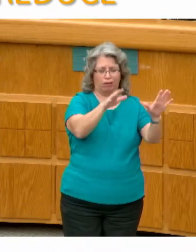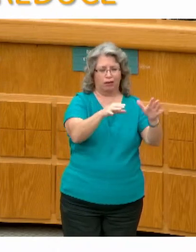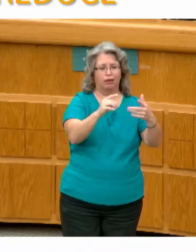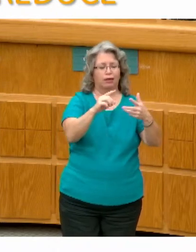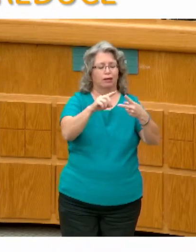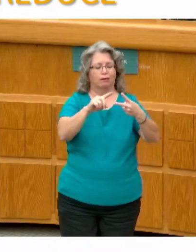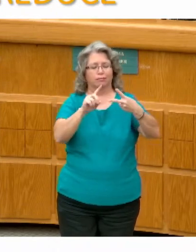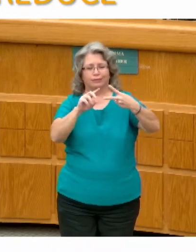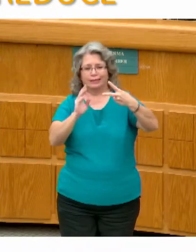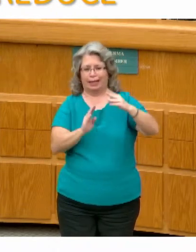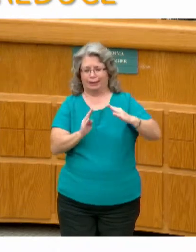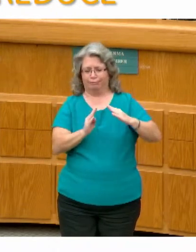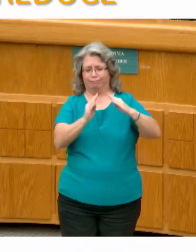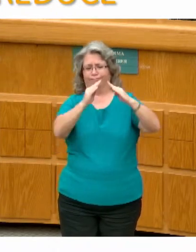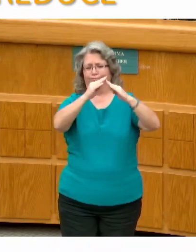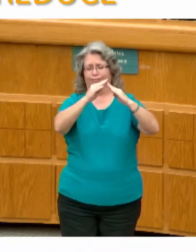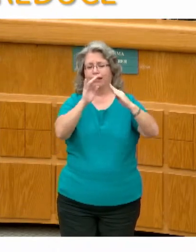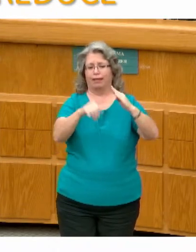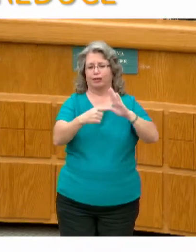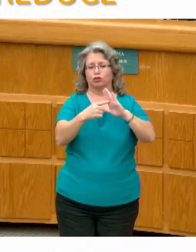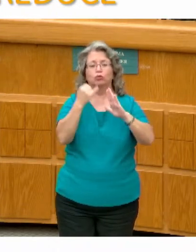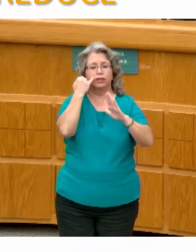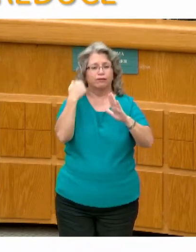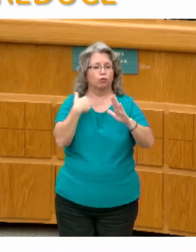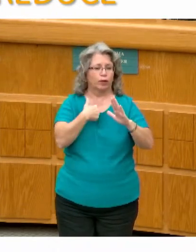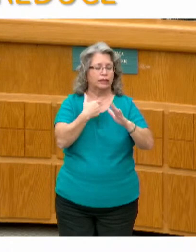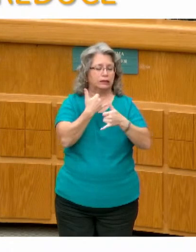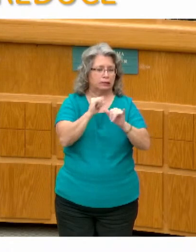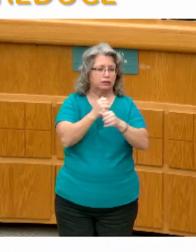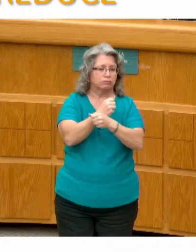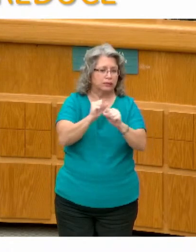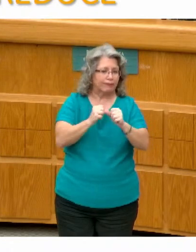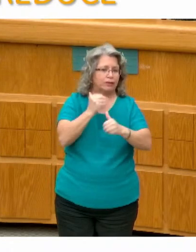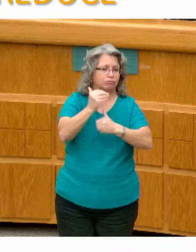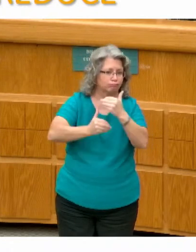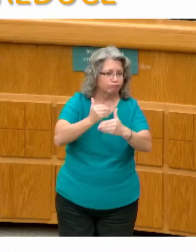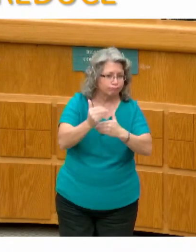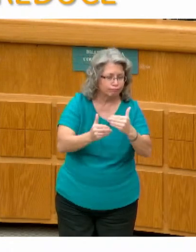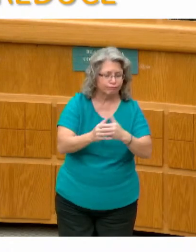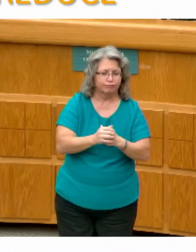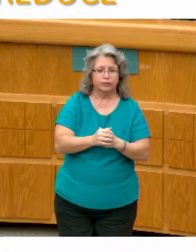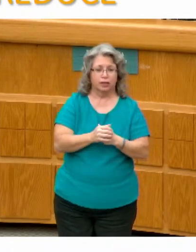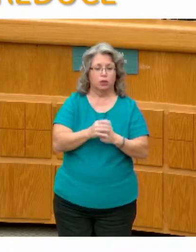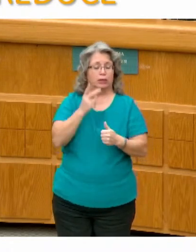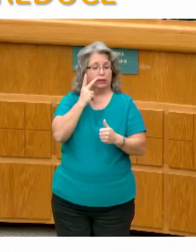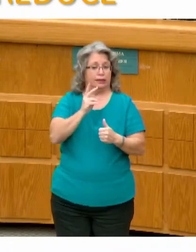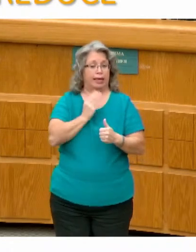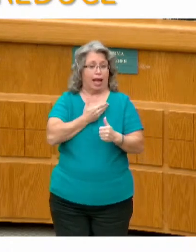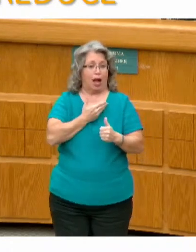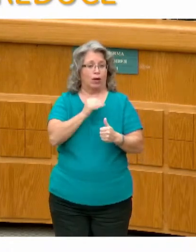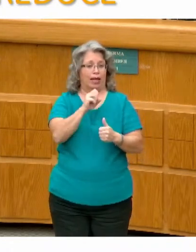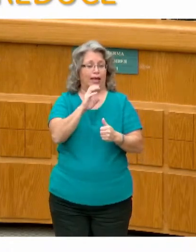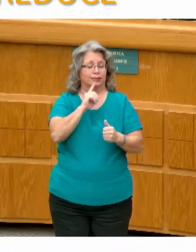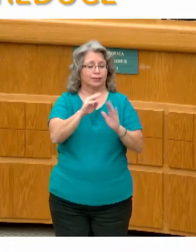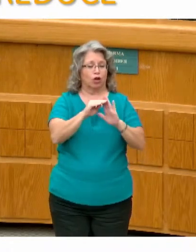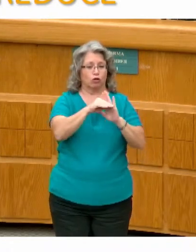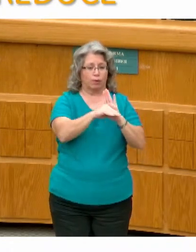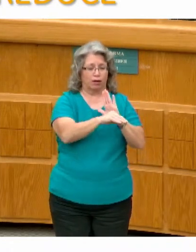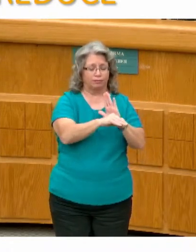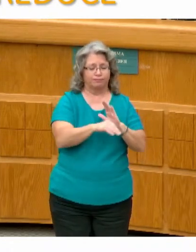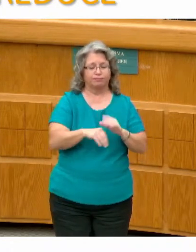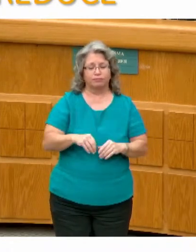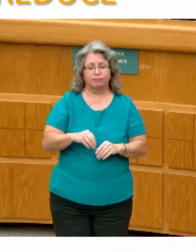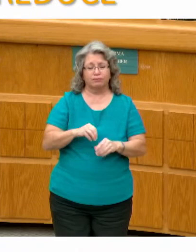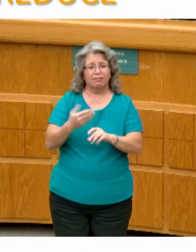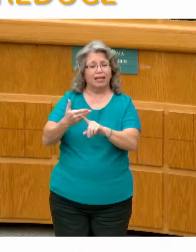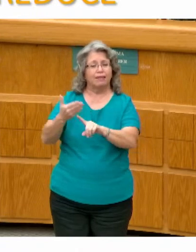than predicted, so we're very happy about that. I'll say in the past, I would adjust the model to